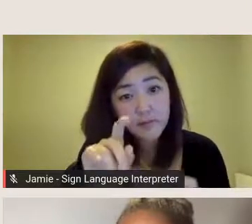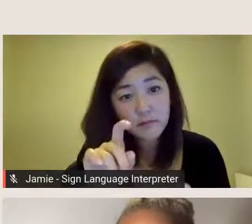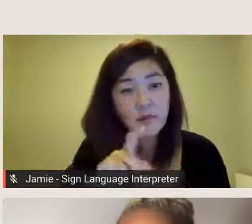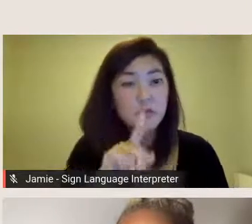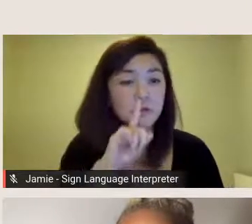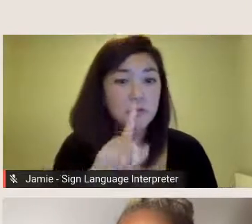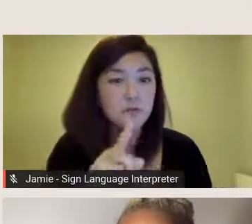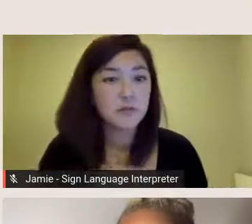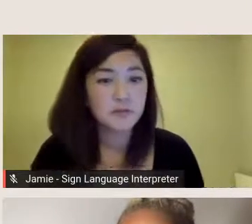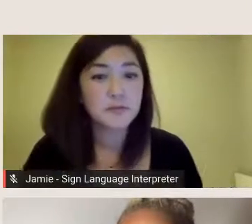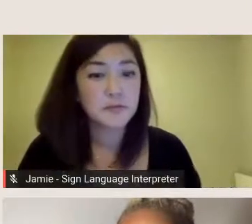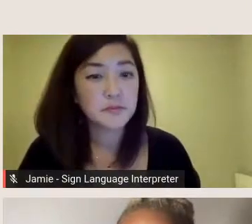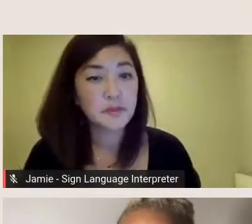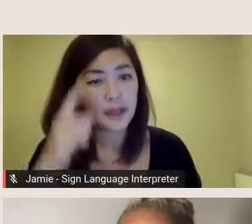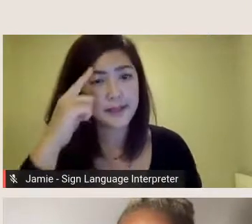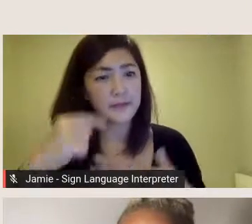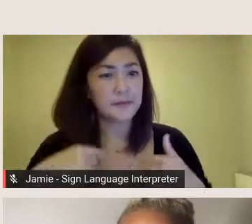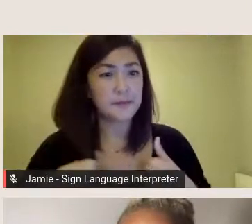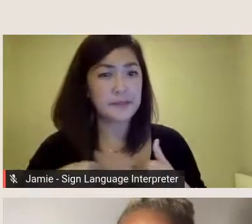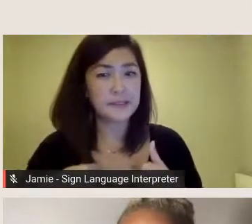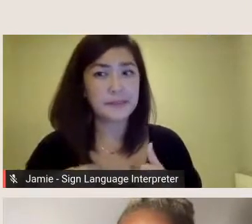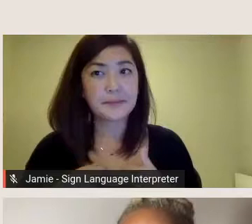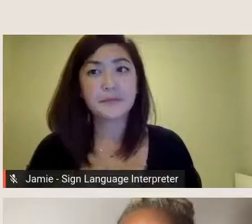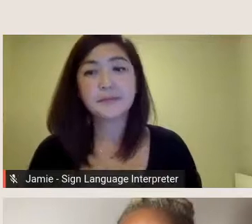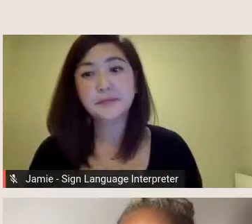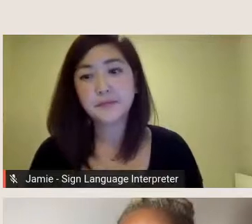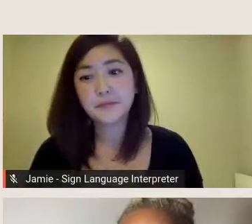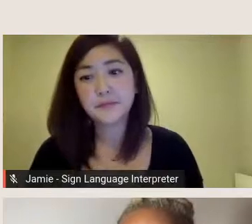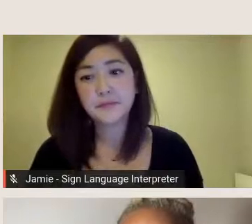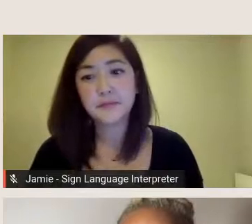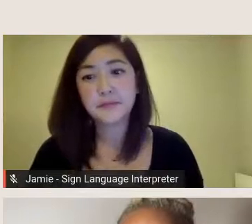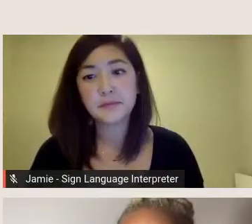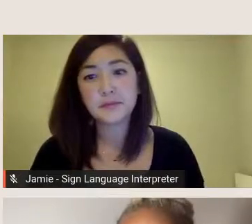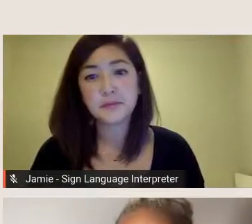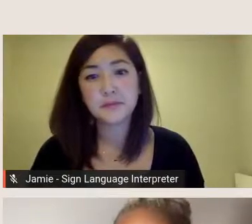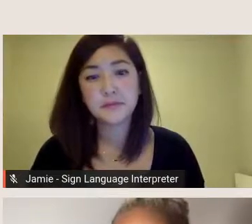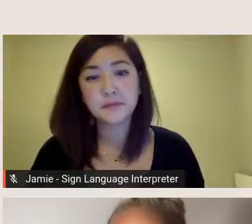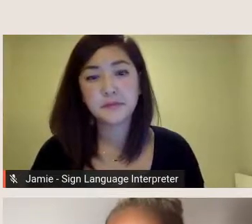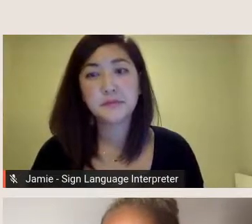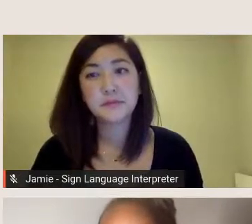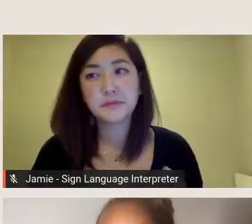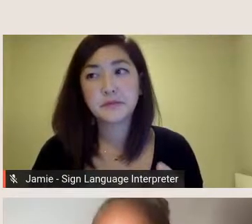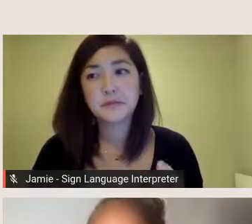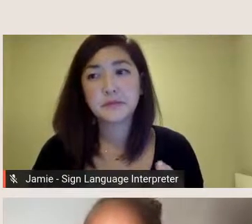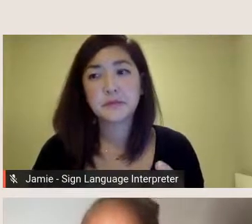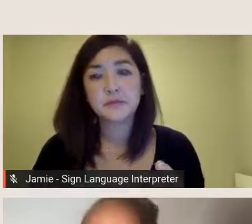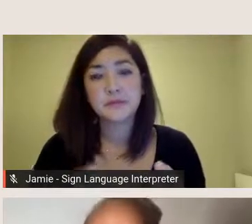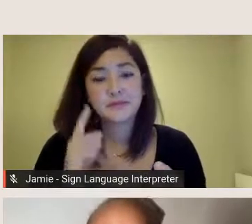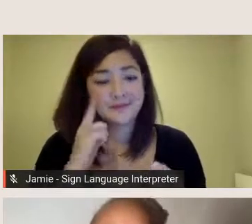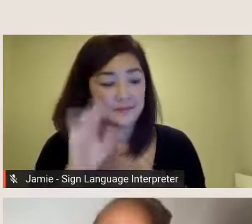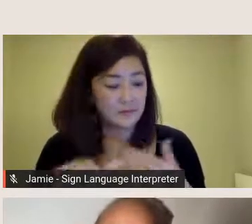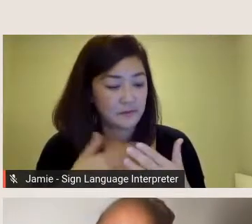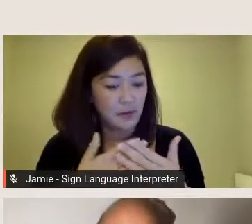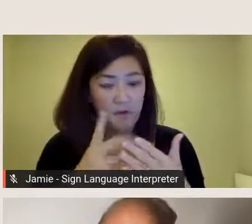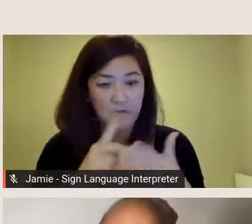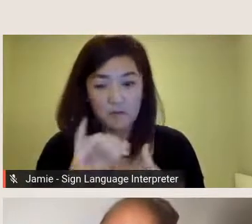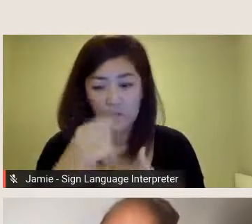Sure. I think for me, what struck me initially about the project, I mean, I think even though,